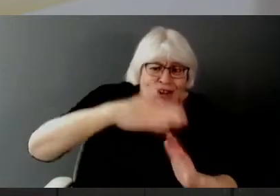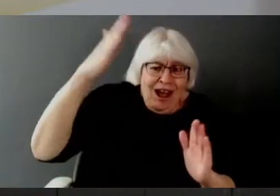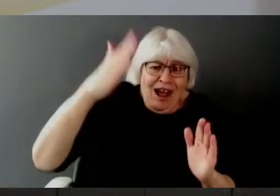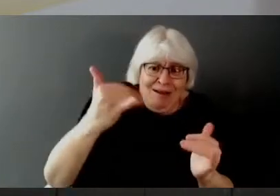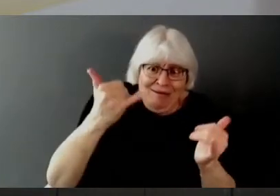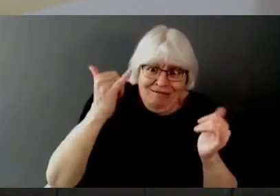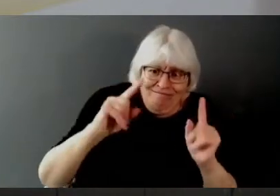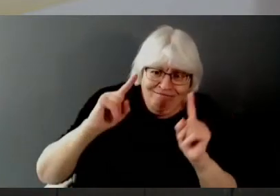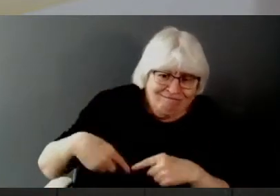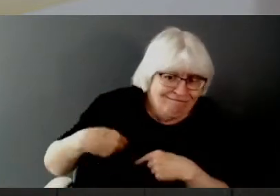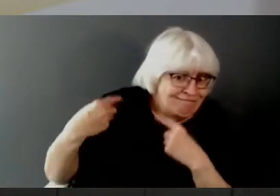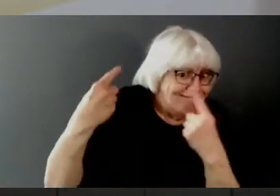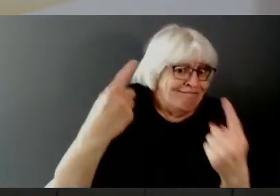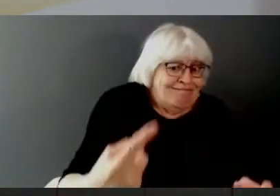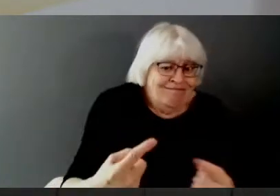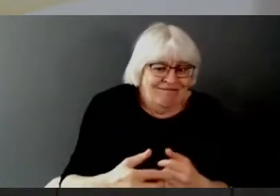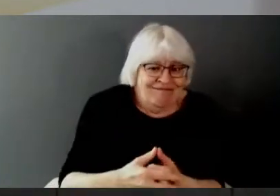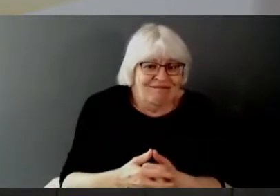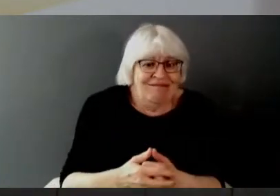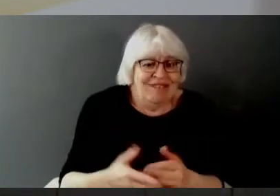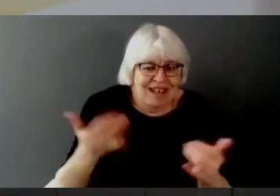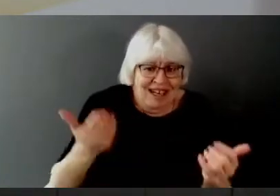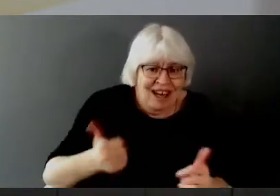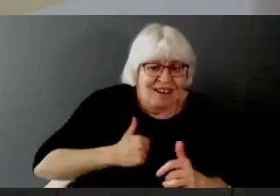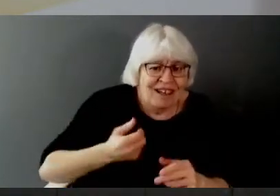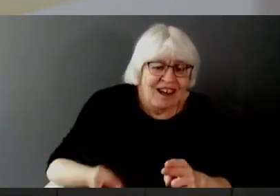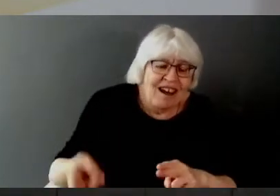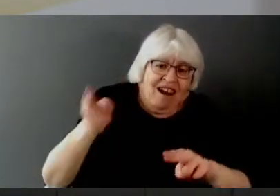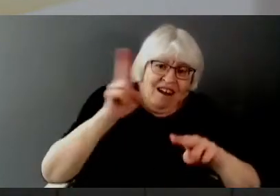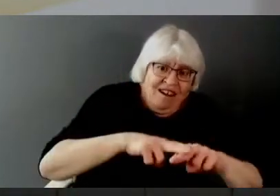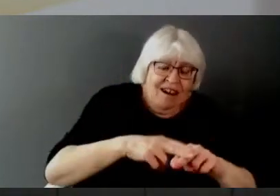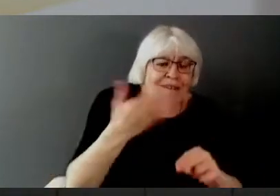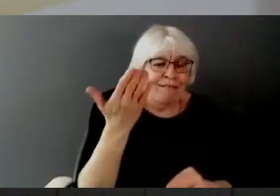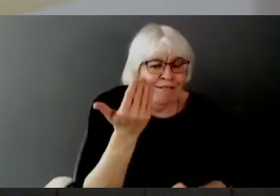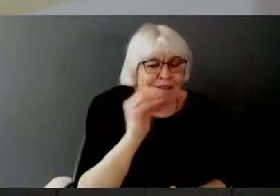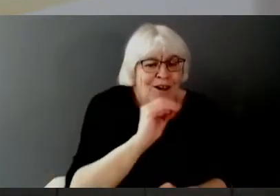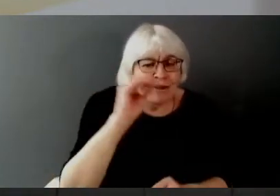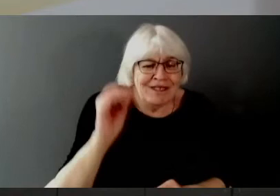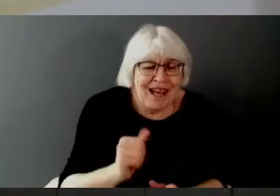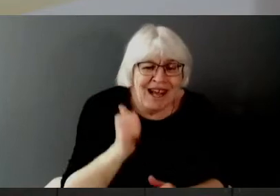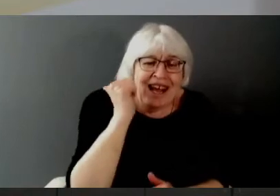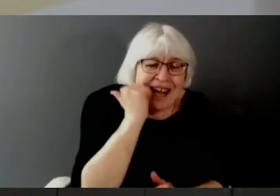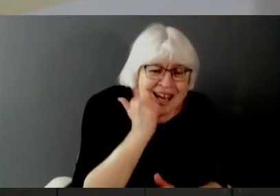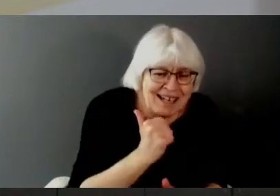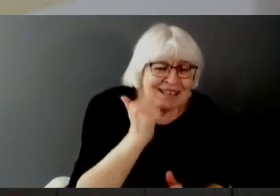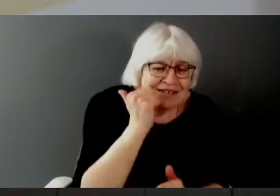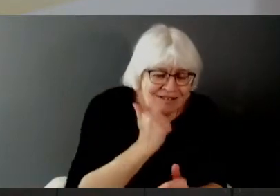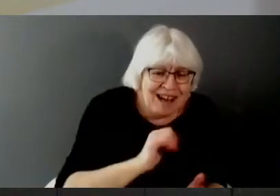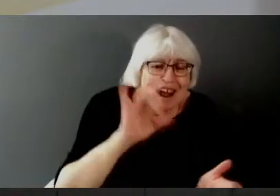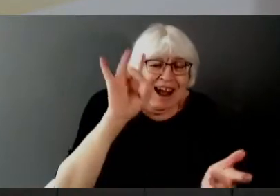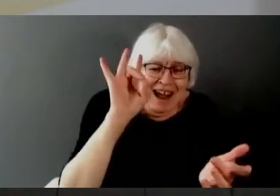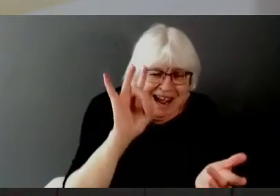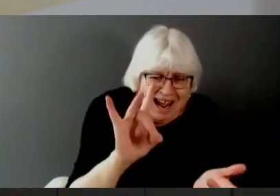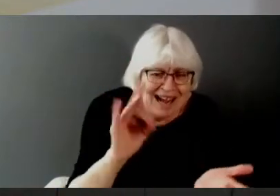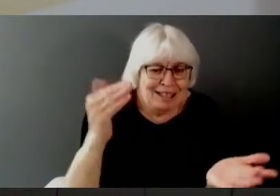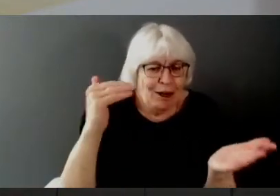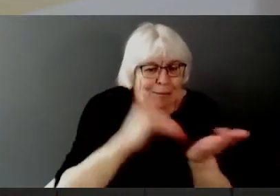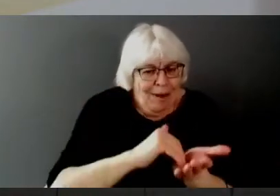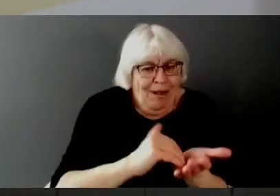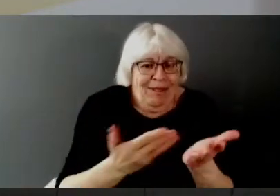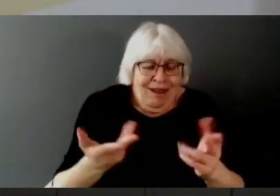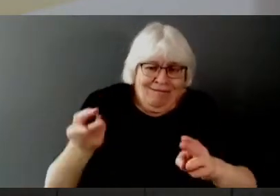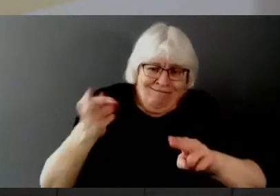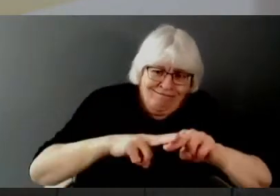week, with an average of 8,000 new cases per day. And we know hospitalizations and deaths